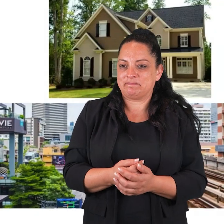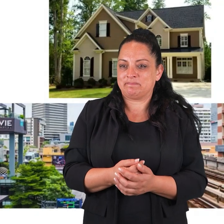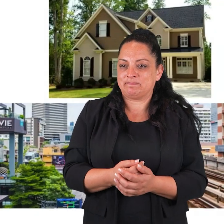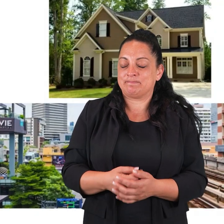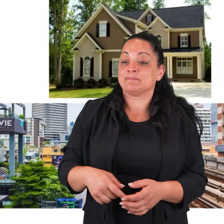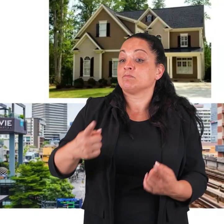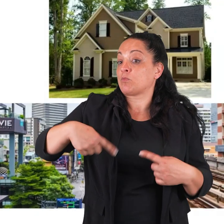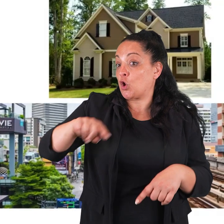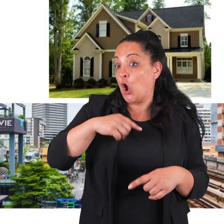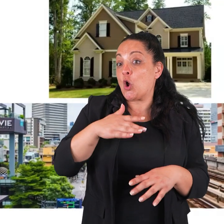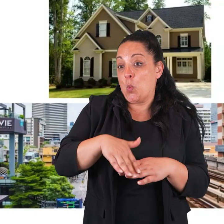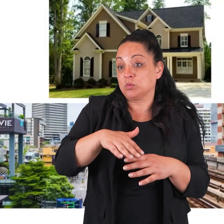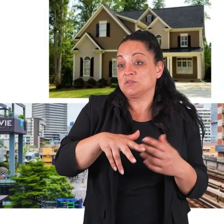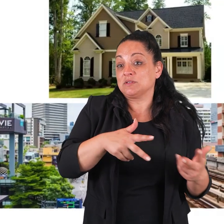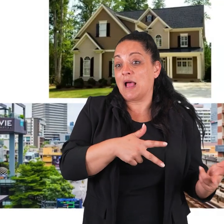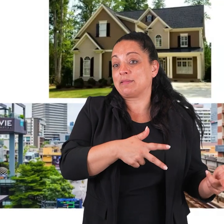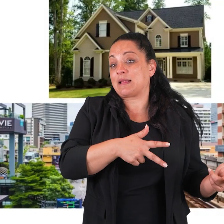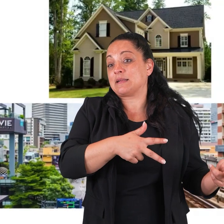in transport.